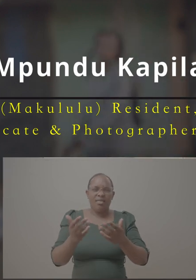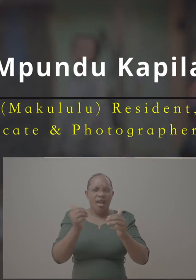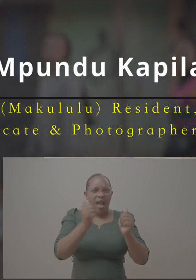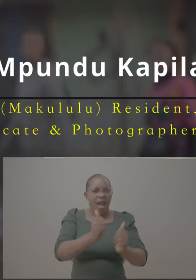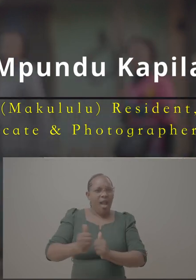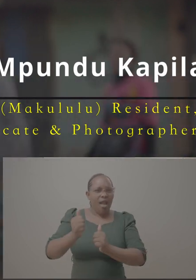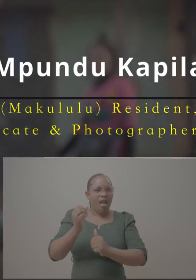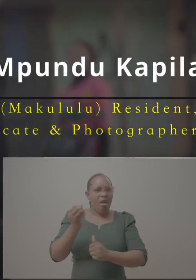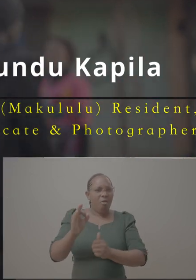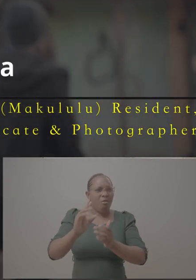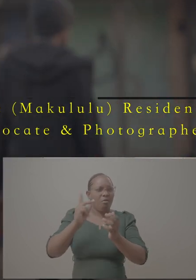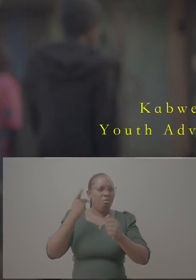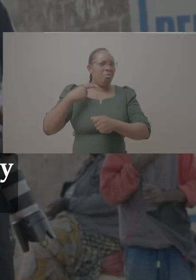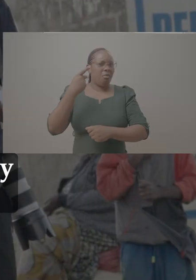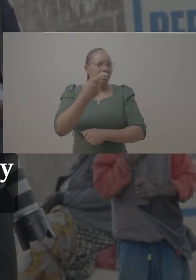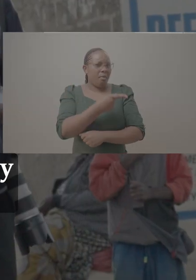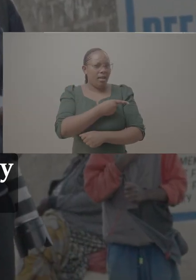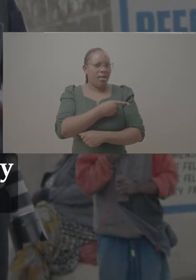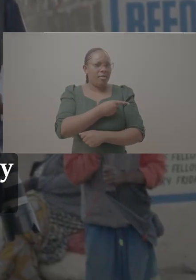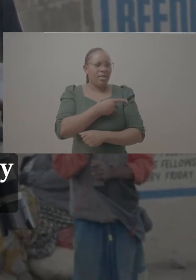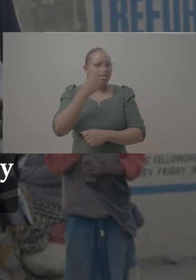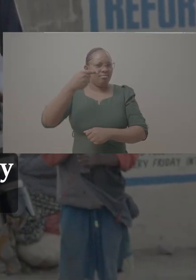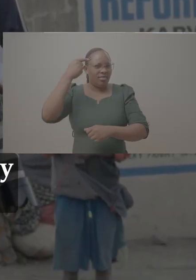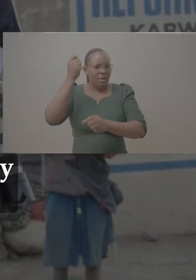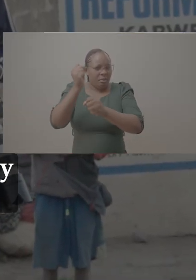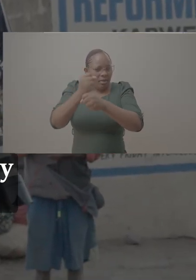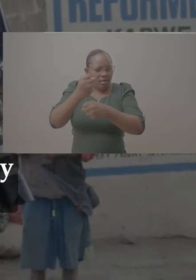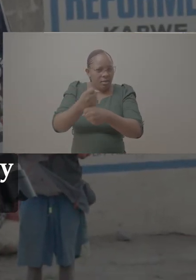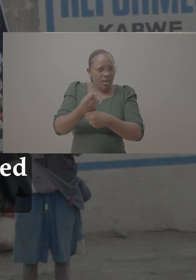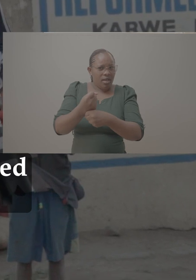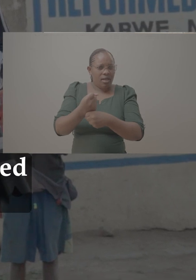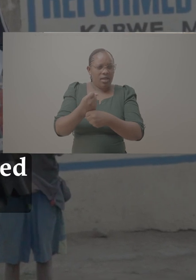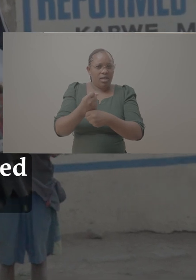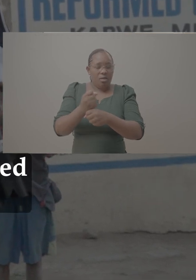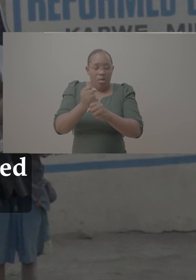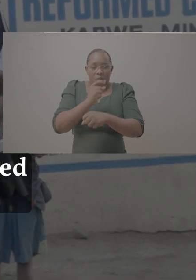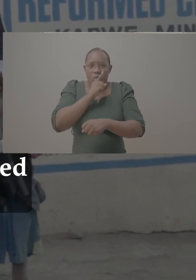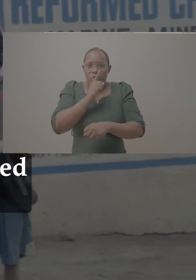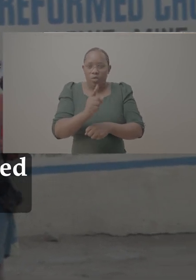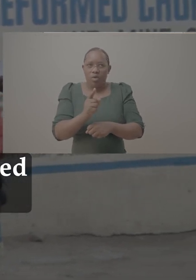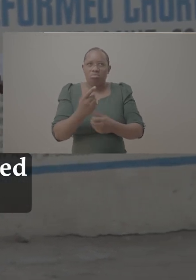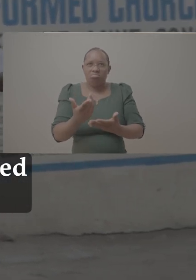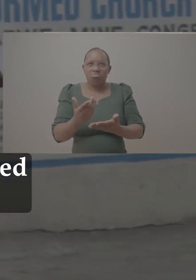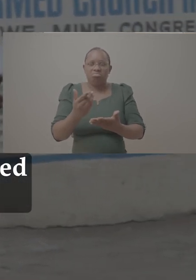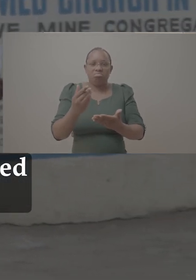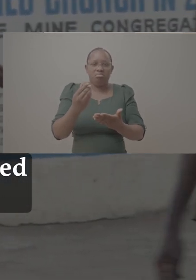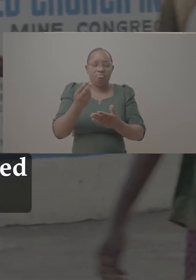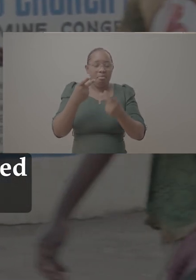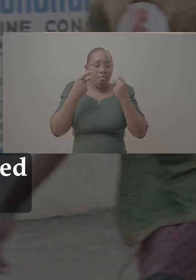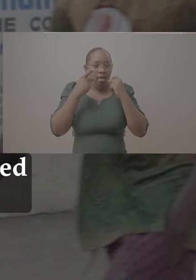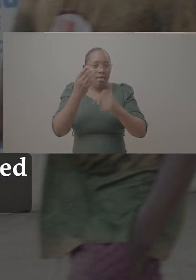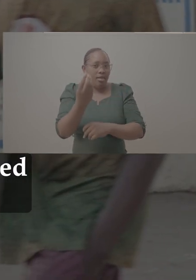has been coined by the government of the day to make sure that public funds are actually